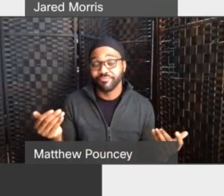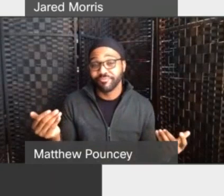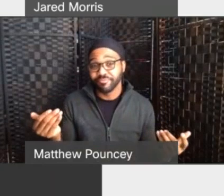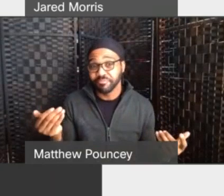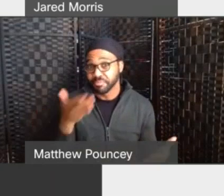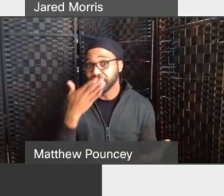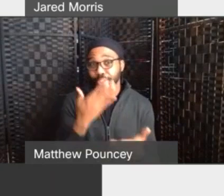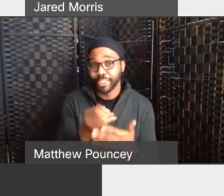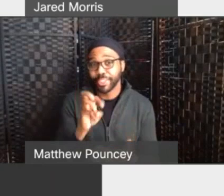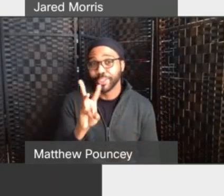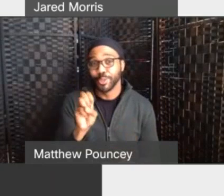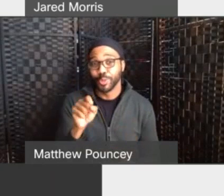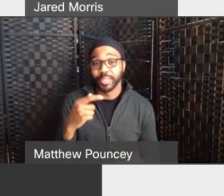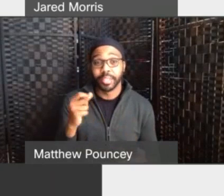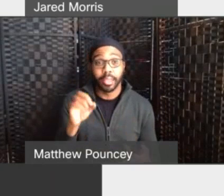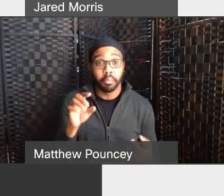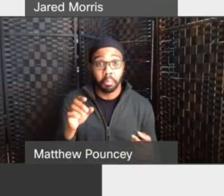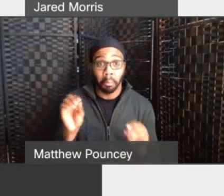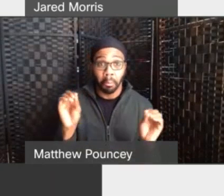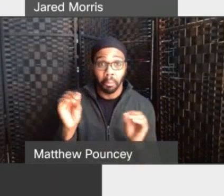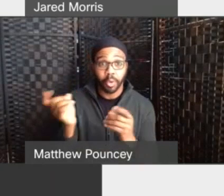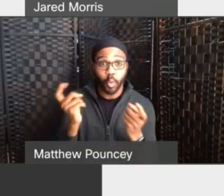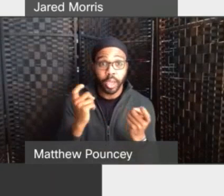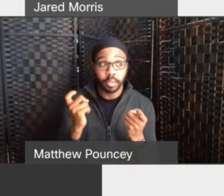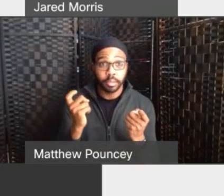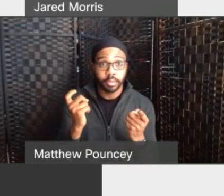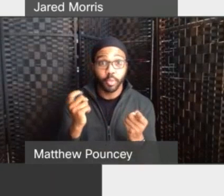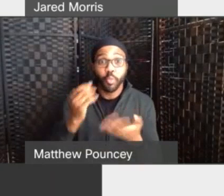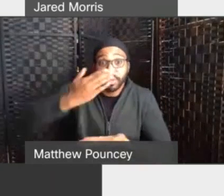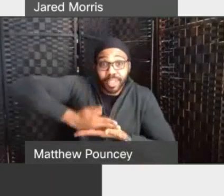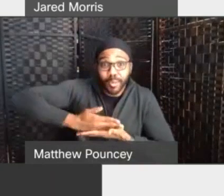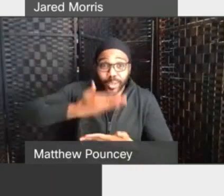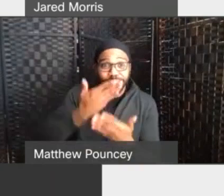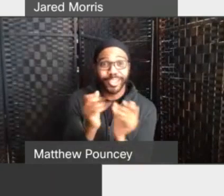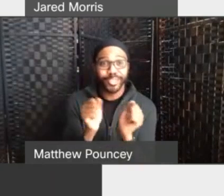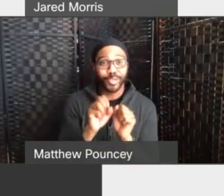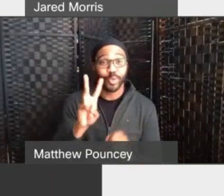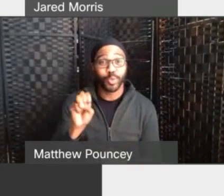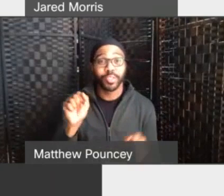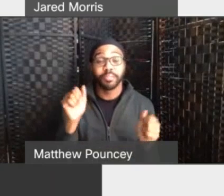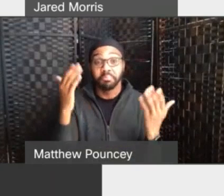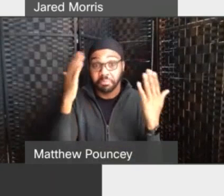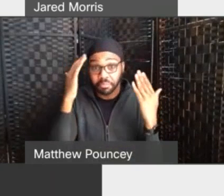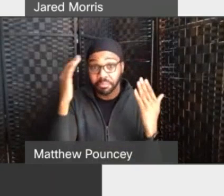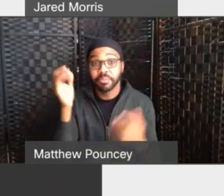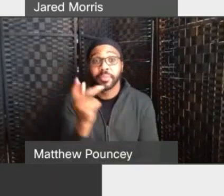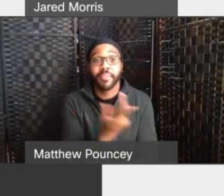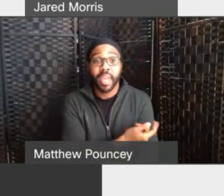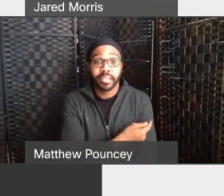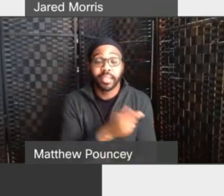good news. So if there aren't other questions, we can end on the very good news. The vaccine is